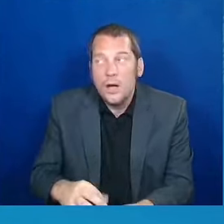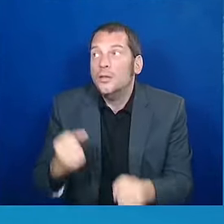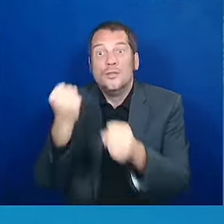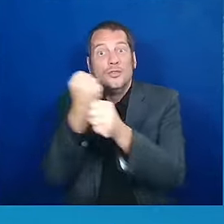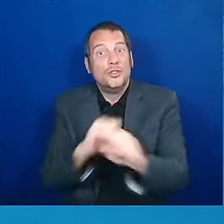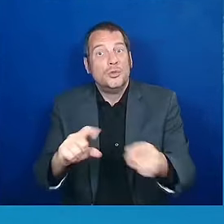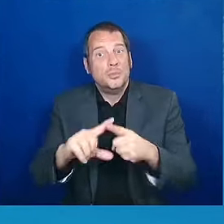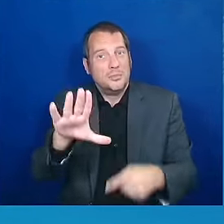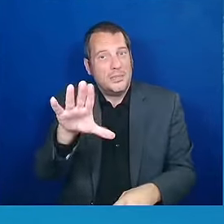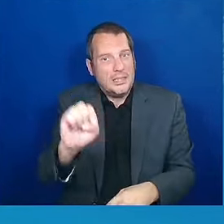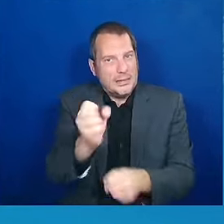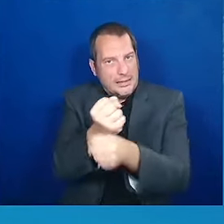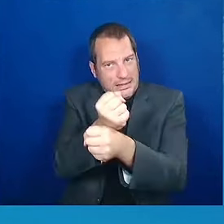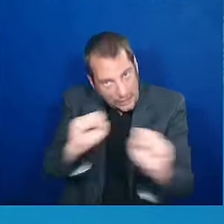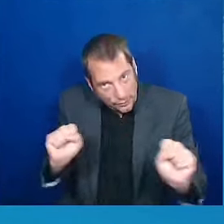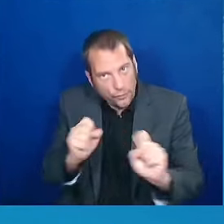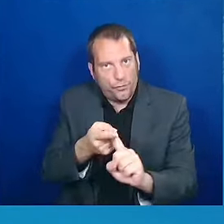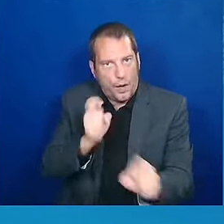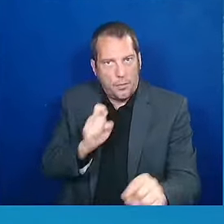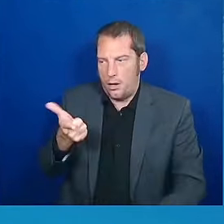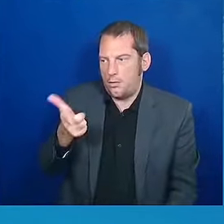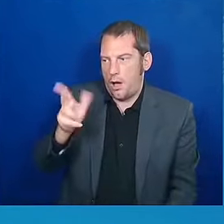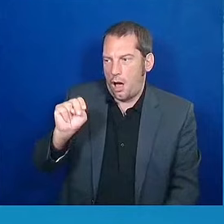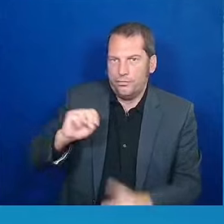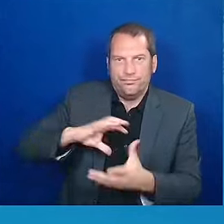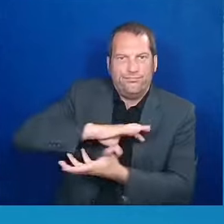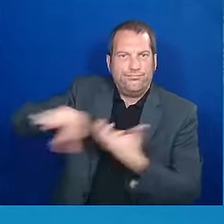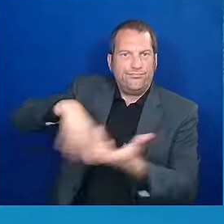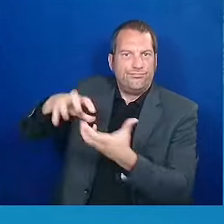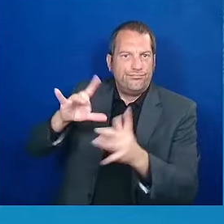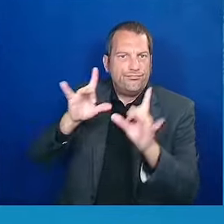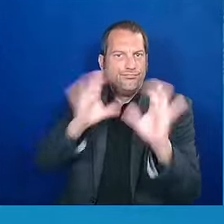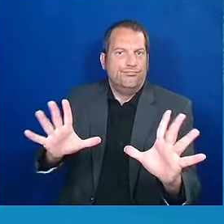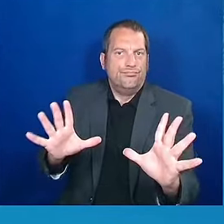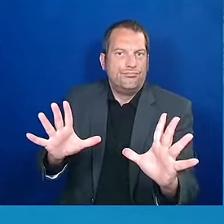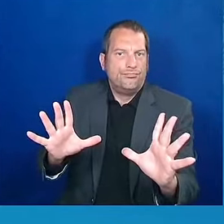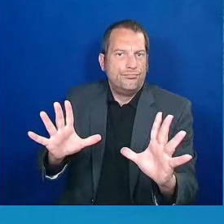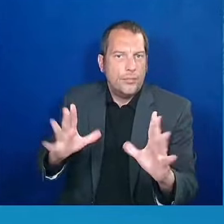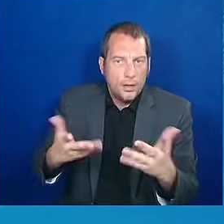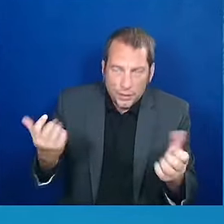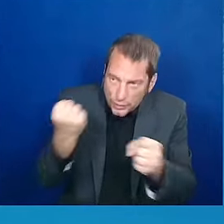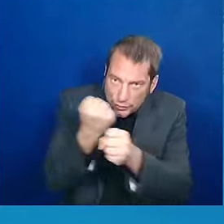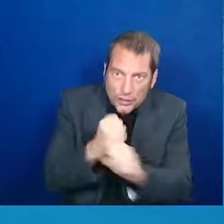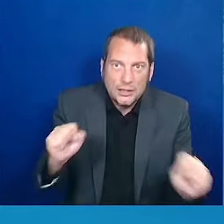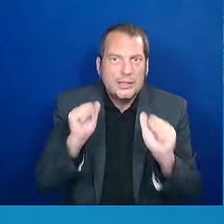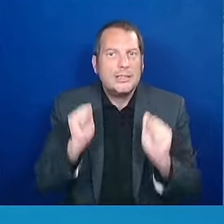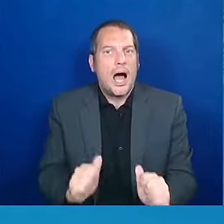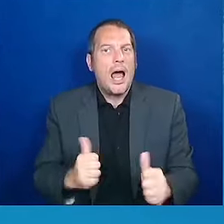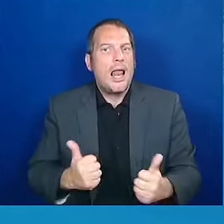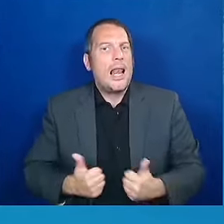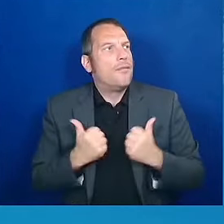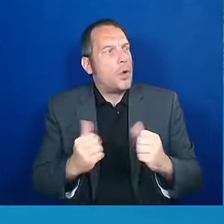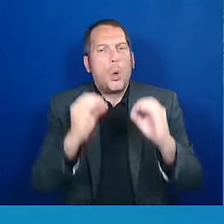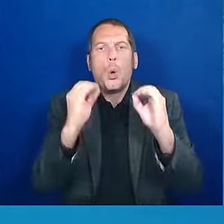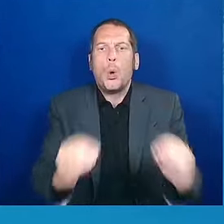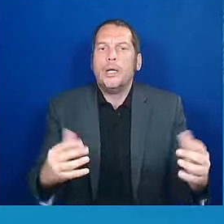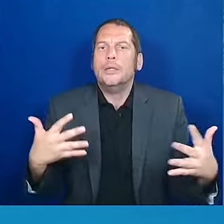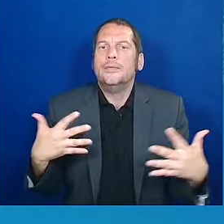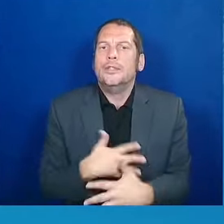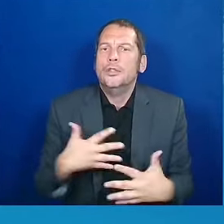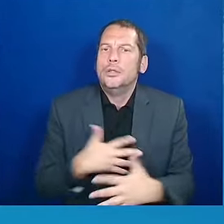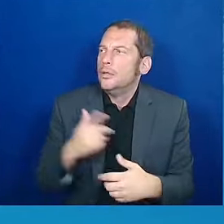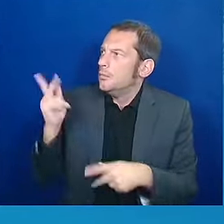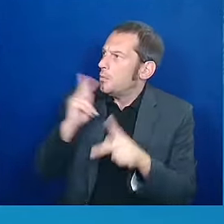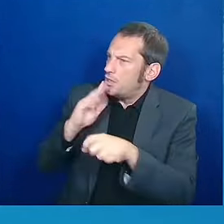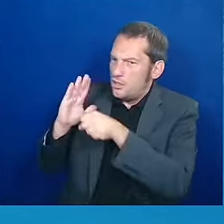The freedom to live without fear of bigotry and hate. The freedom to love who you love openly and